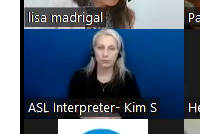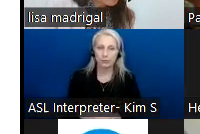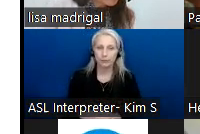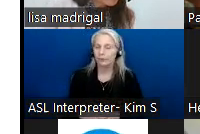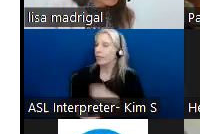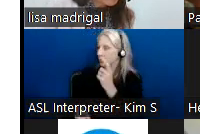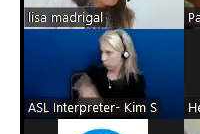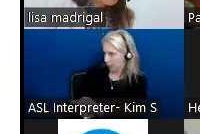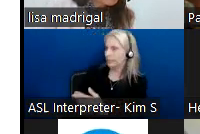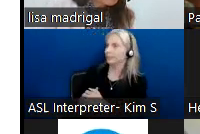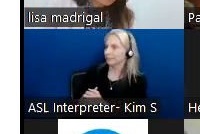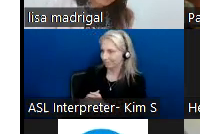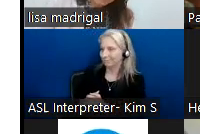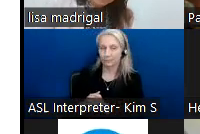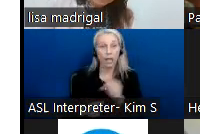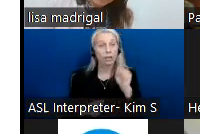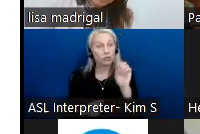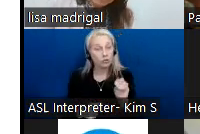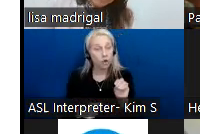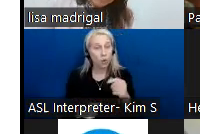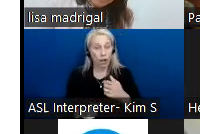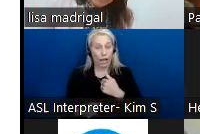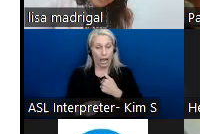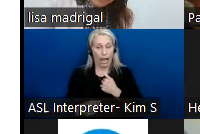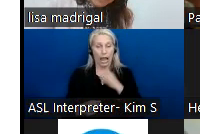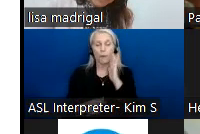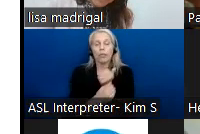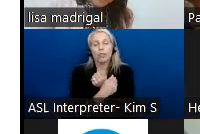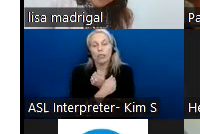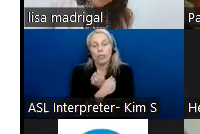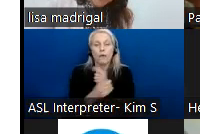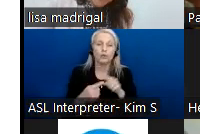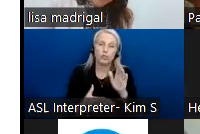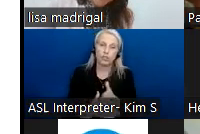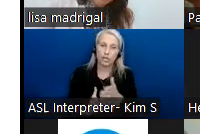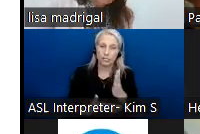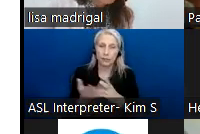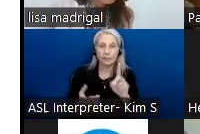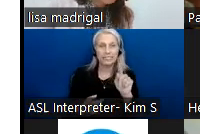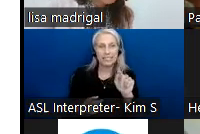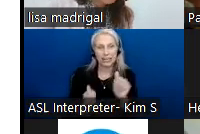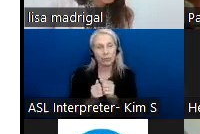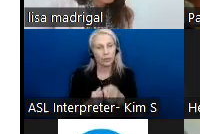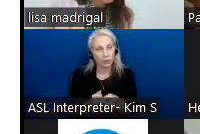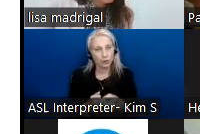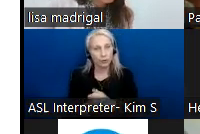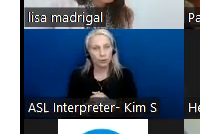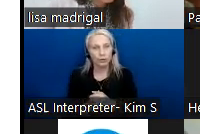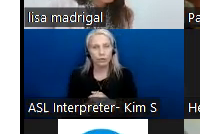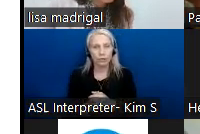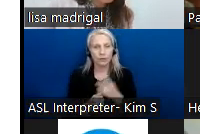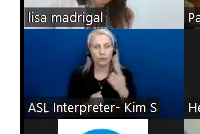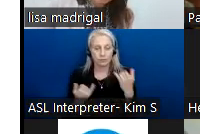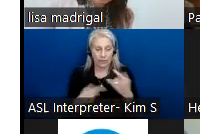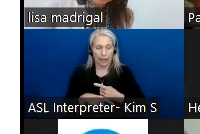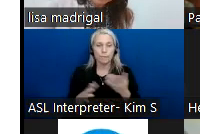That's correct. So I would love to share some data with you for today.